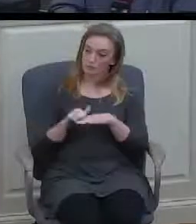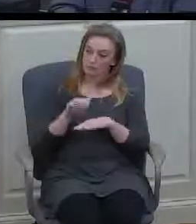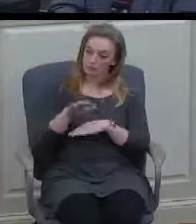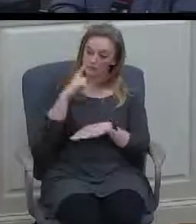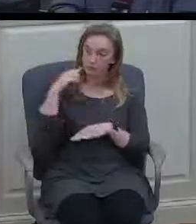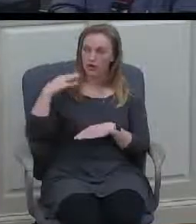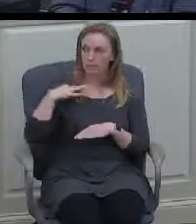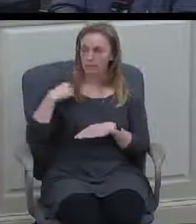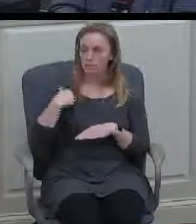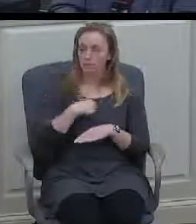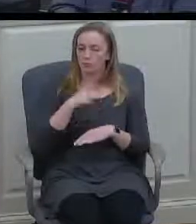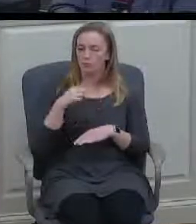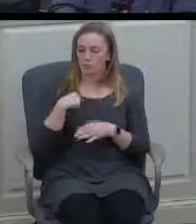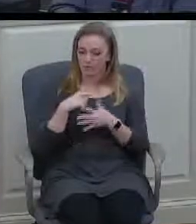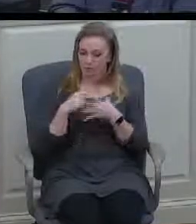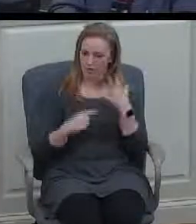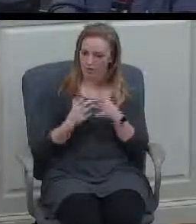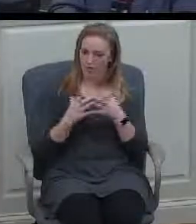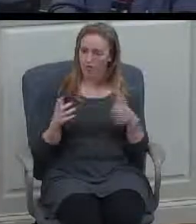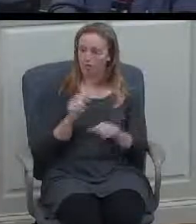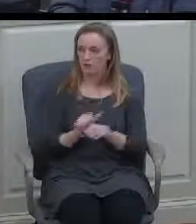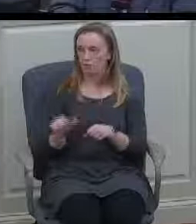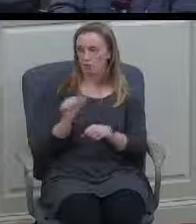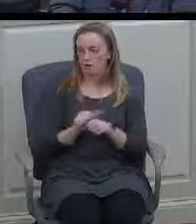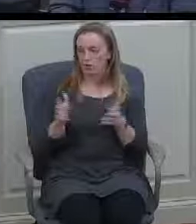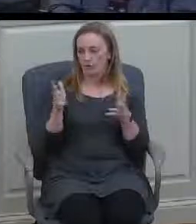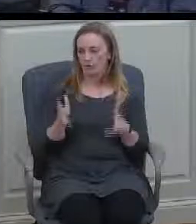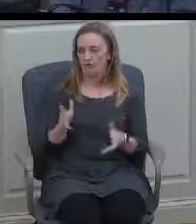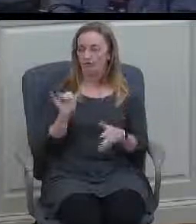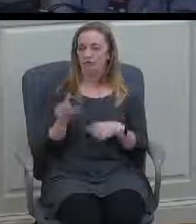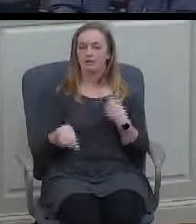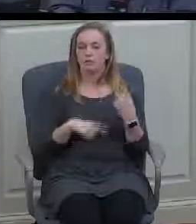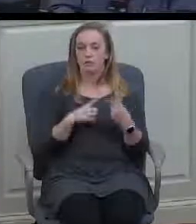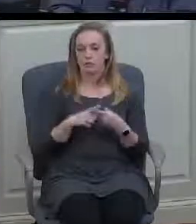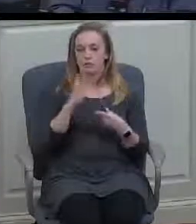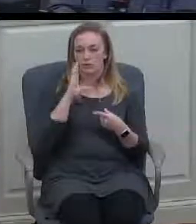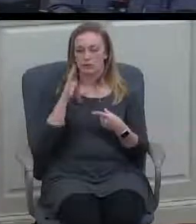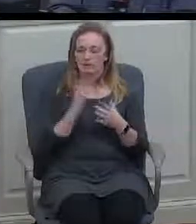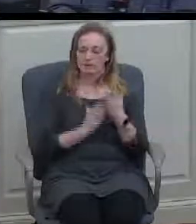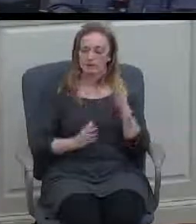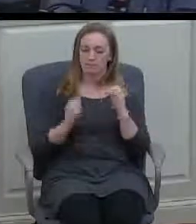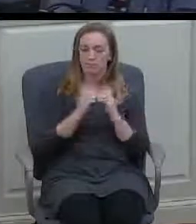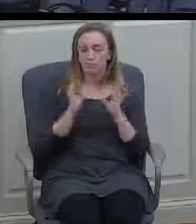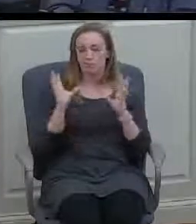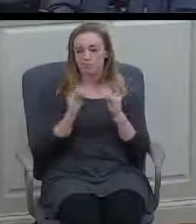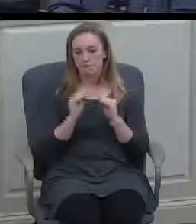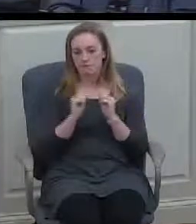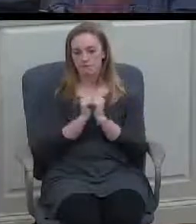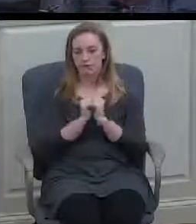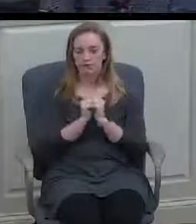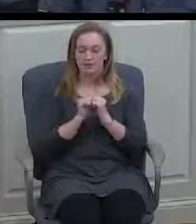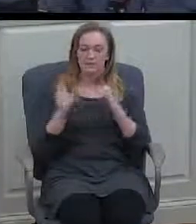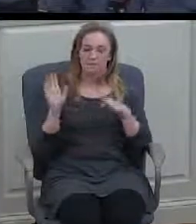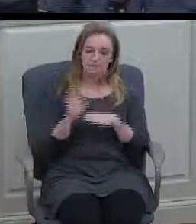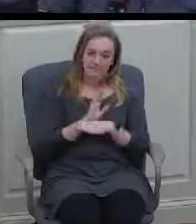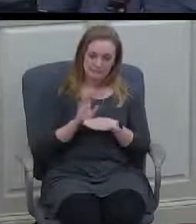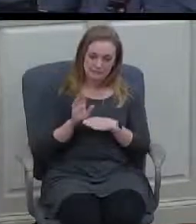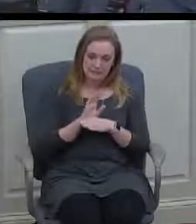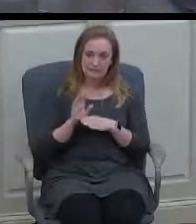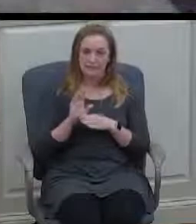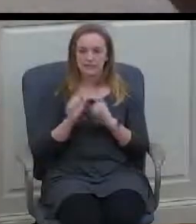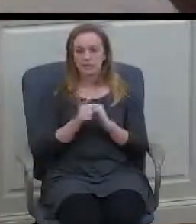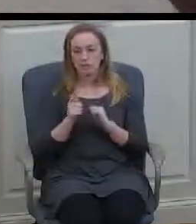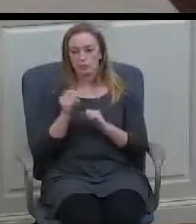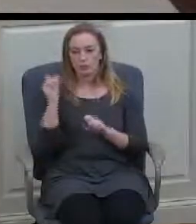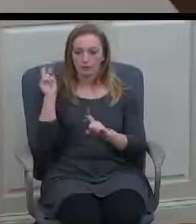application, we have a lot of work to do. That's when you will have some additional meetings with downtown businesses on implementation